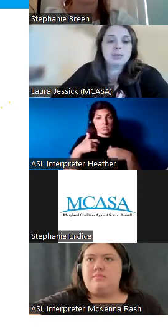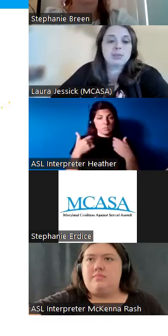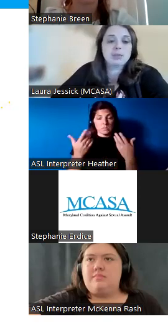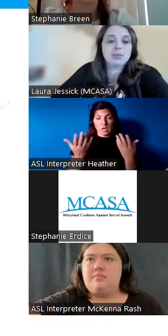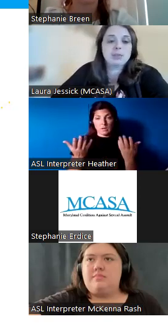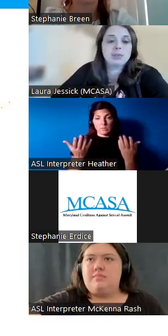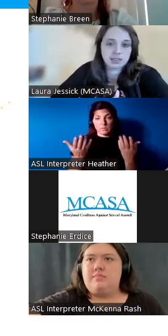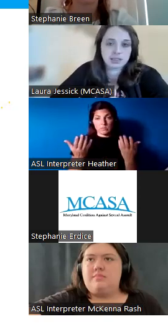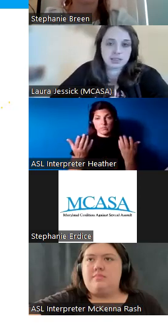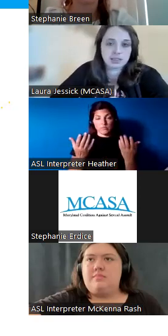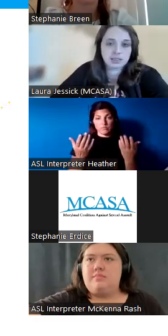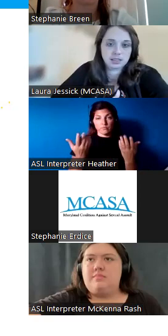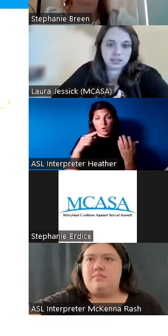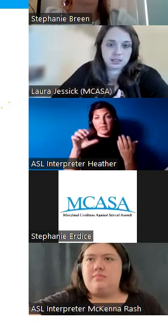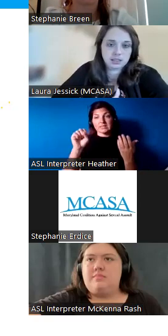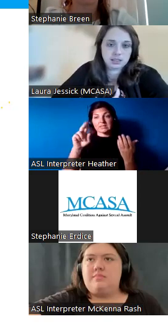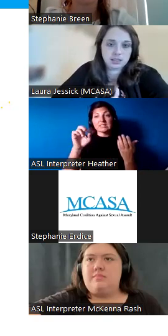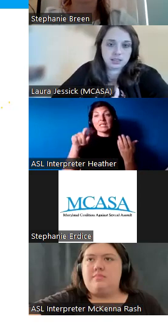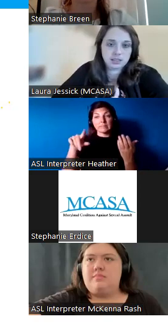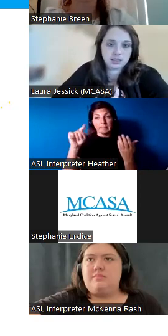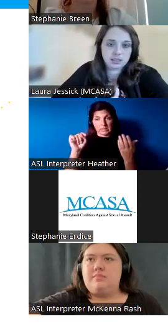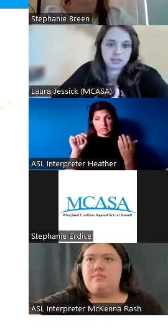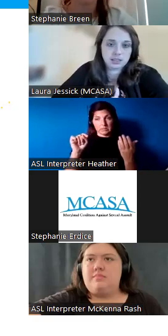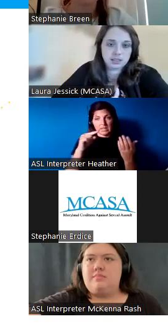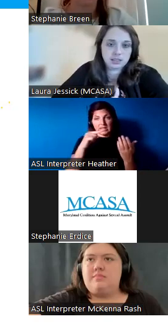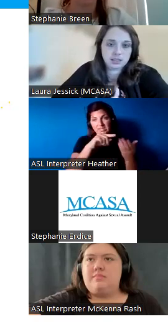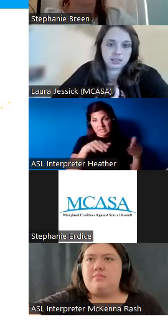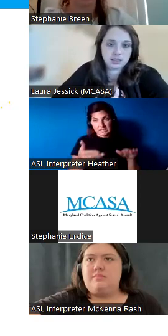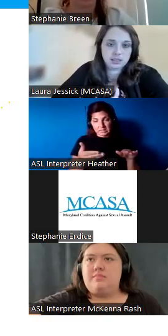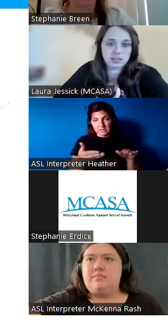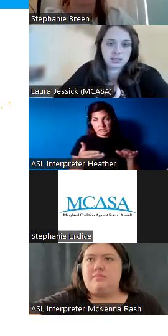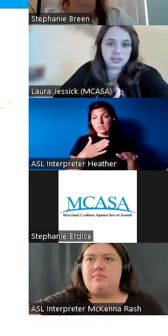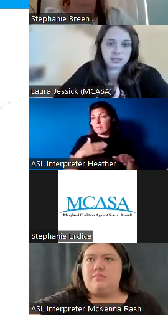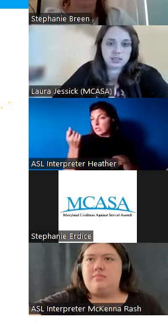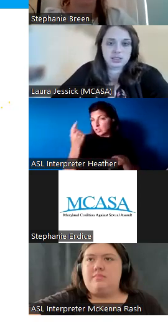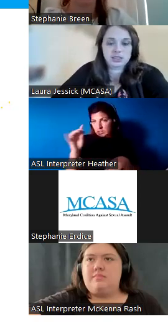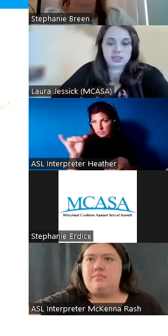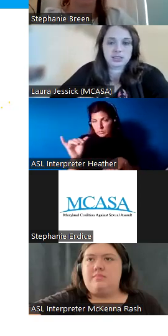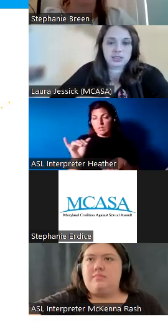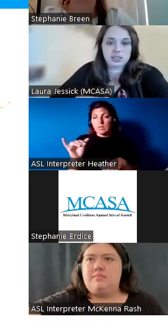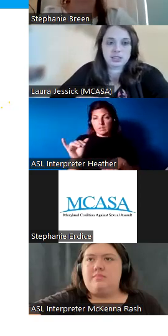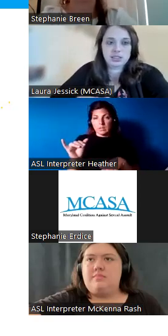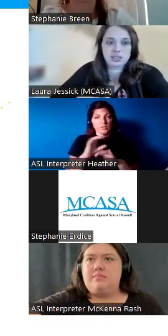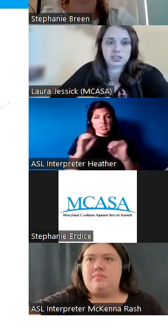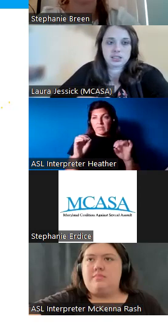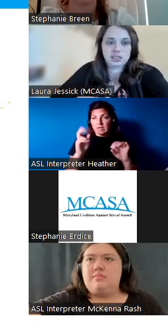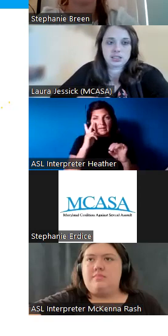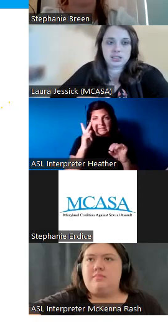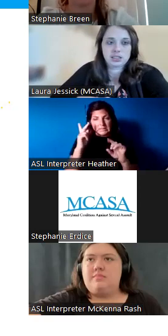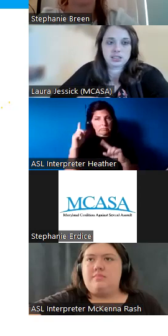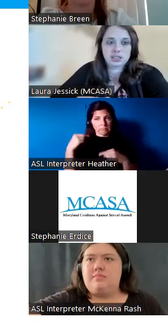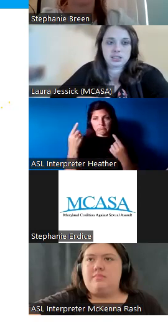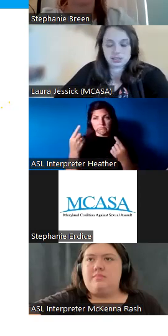the suspect is deceased. That's my understanding as well. There's nothing that I've seen in